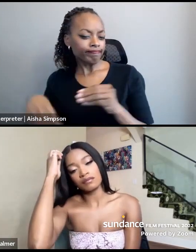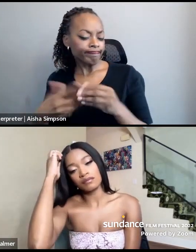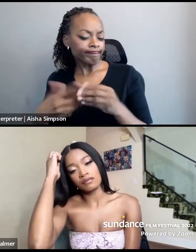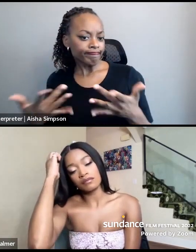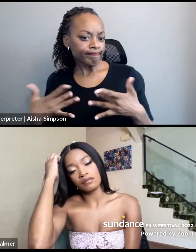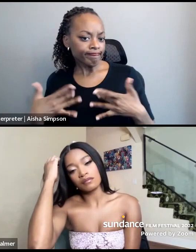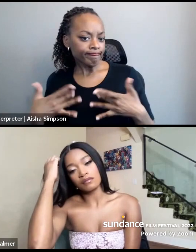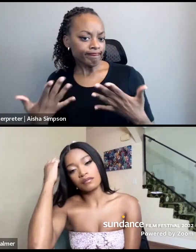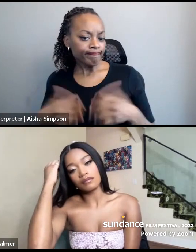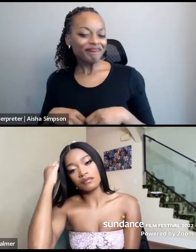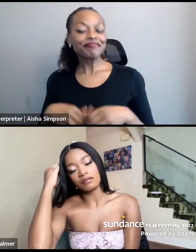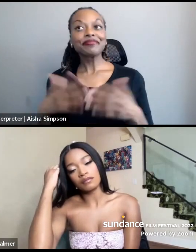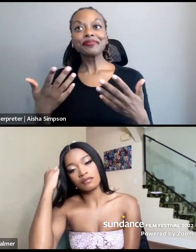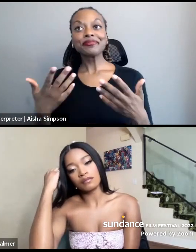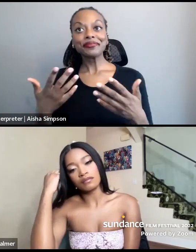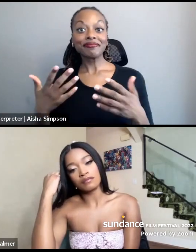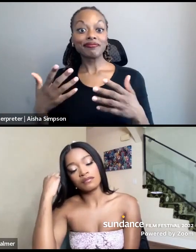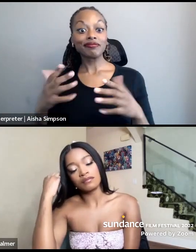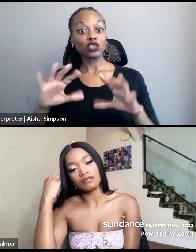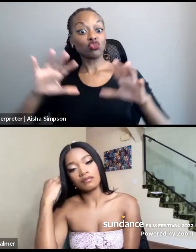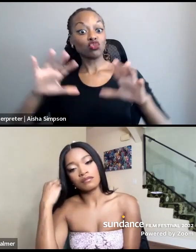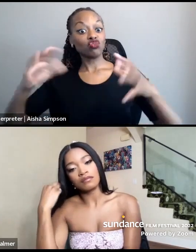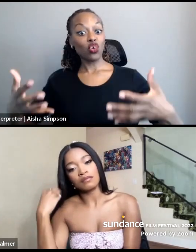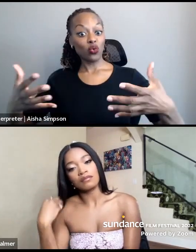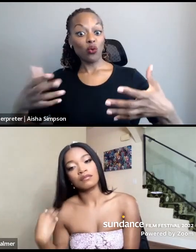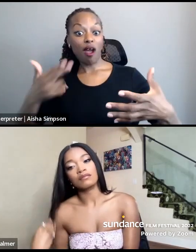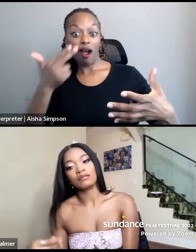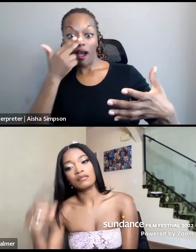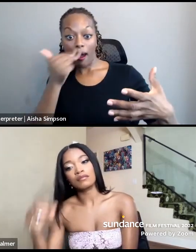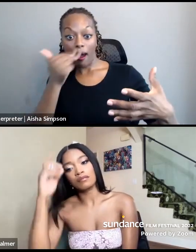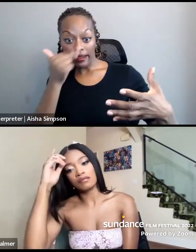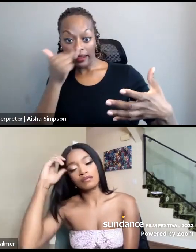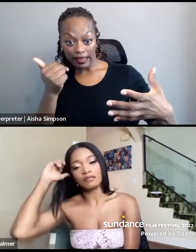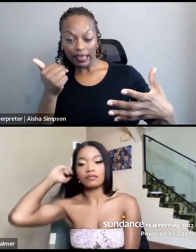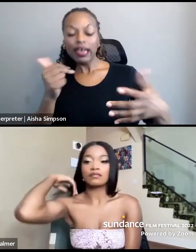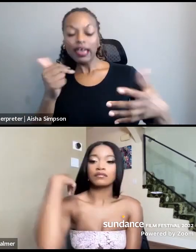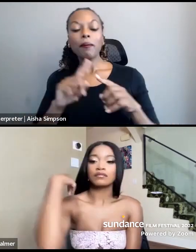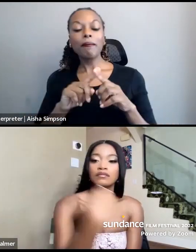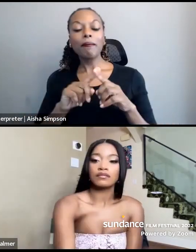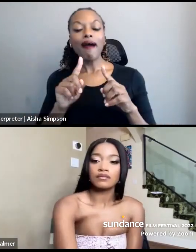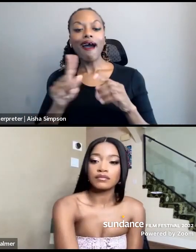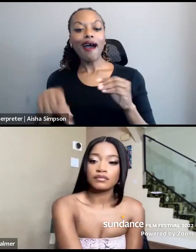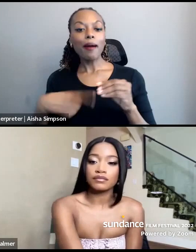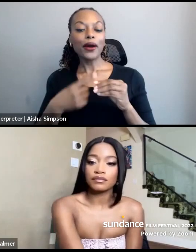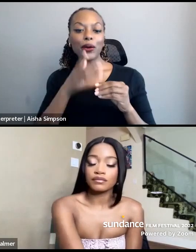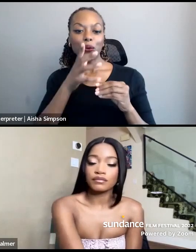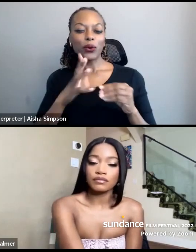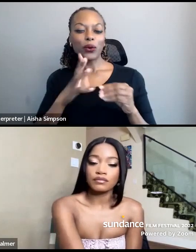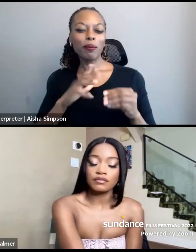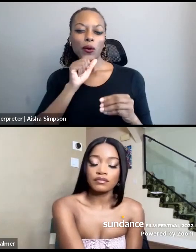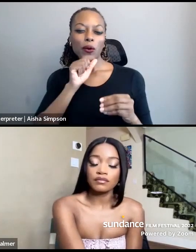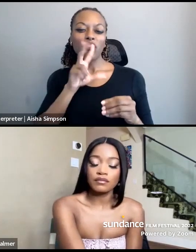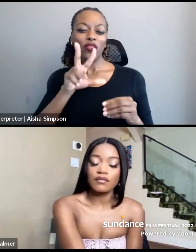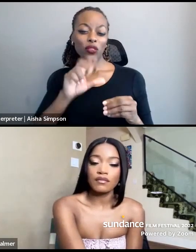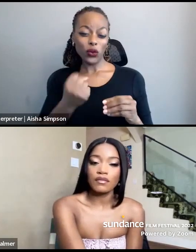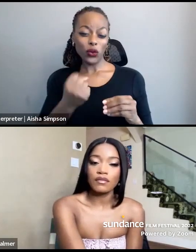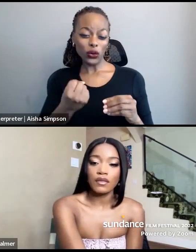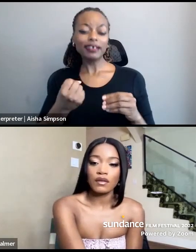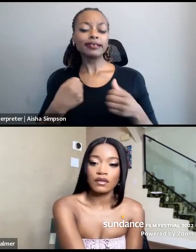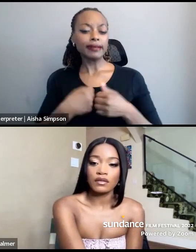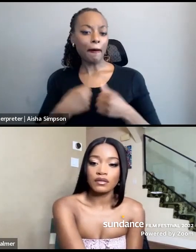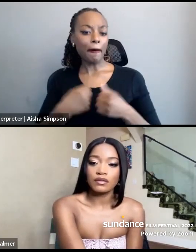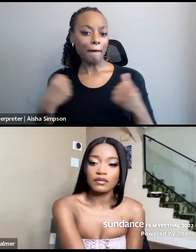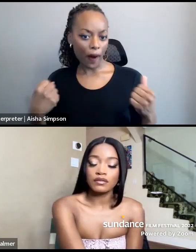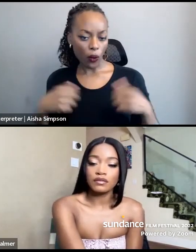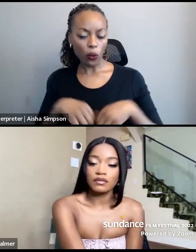in the genre of comedy, but it's about a woman coming out in her 30s, coupled with a sort of female